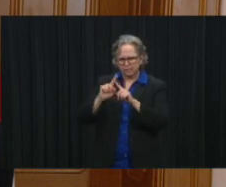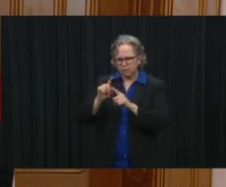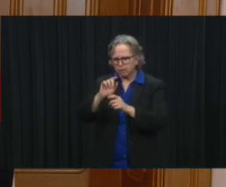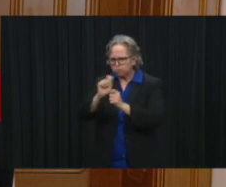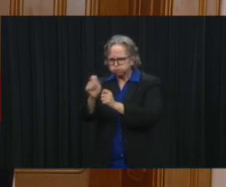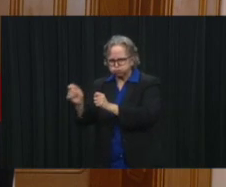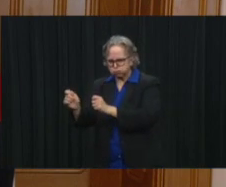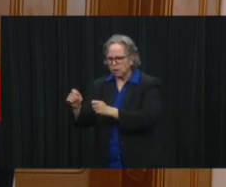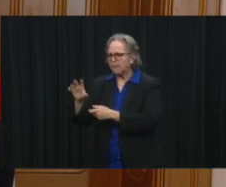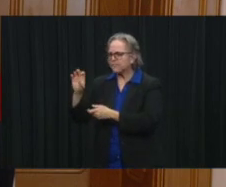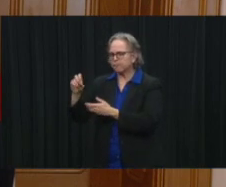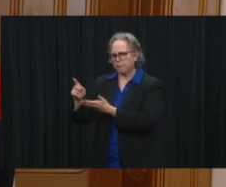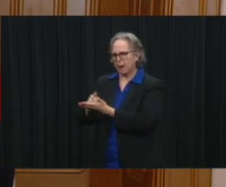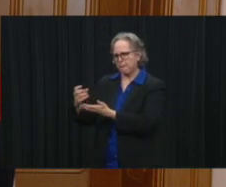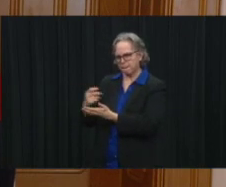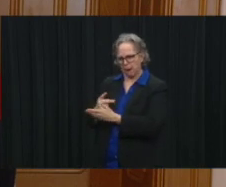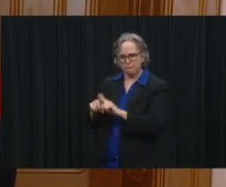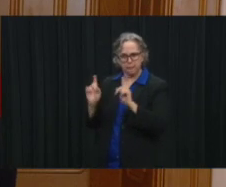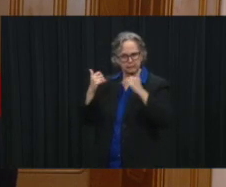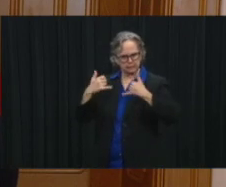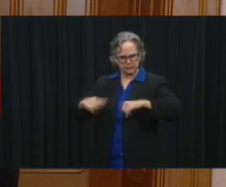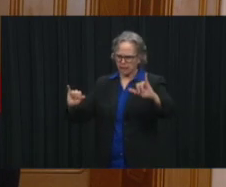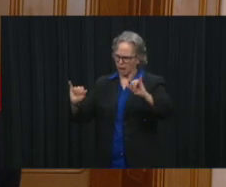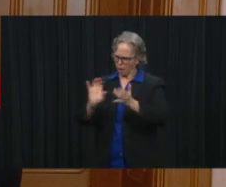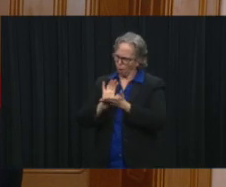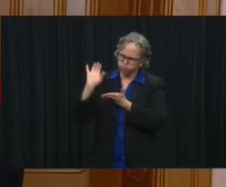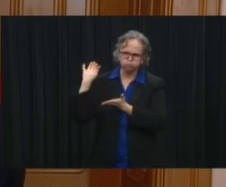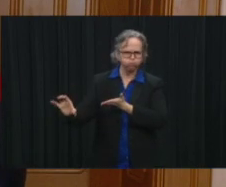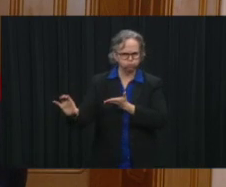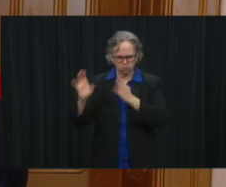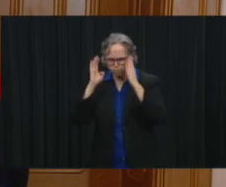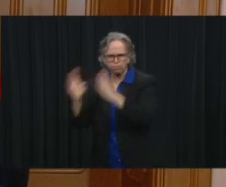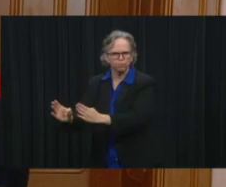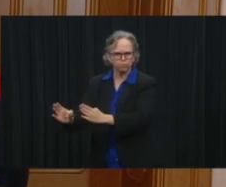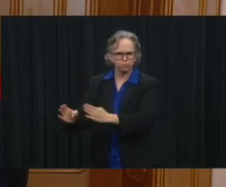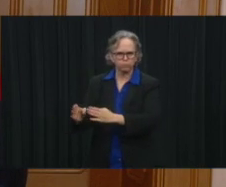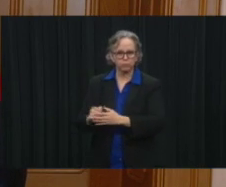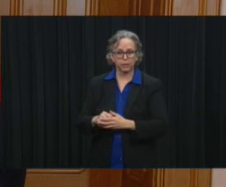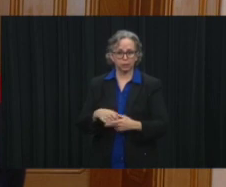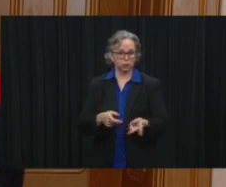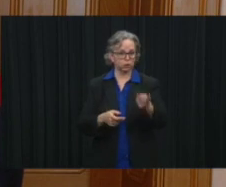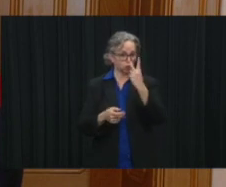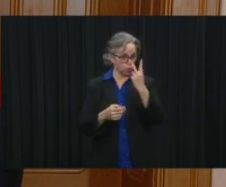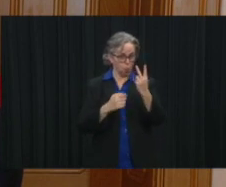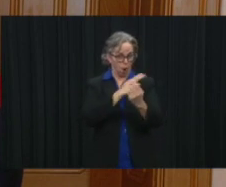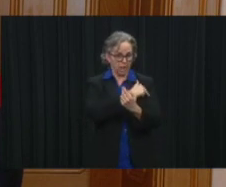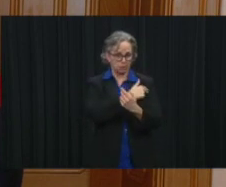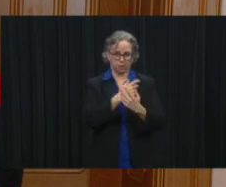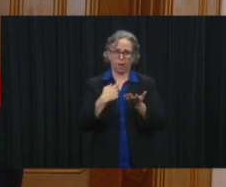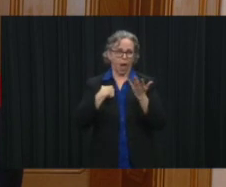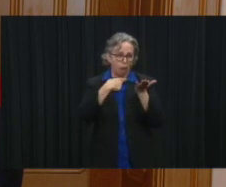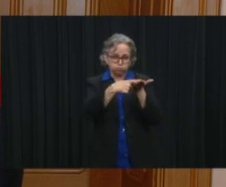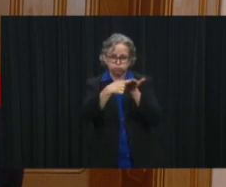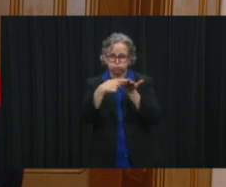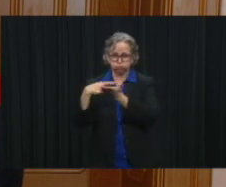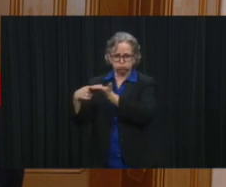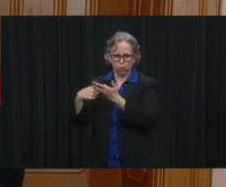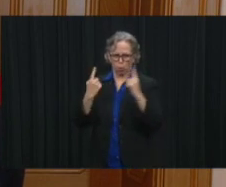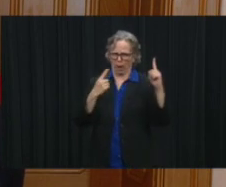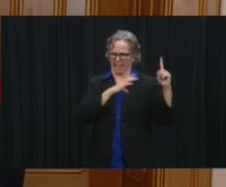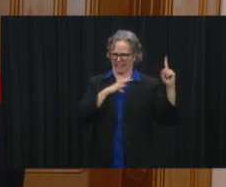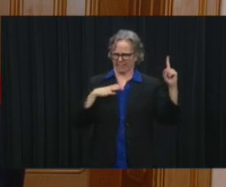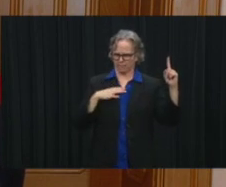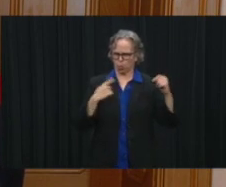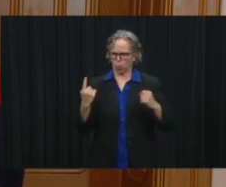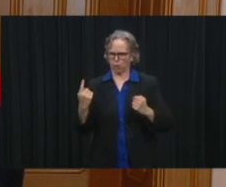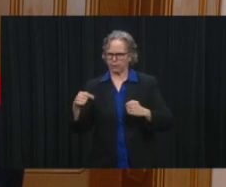hospitals. I've talked to two of our hospitals this morning already, major hospitals in Cleveland and Cincinnati, and